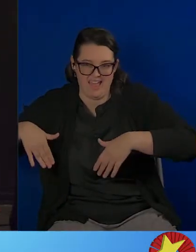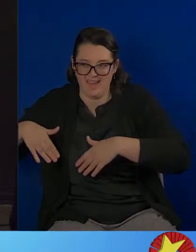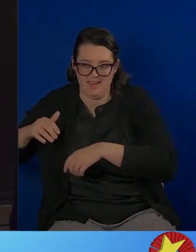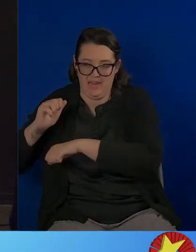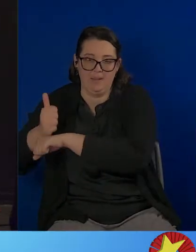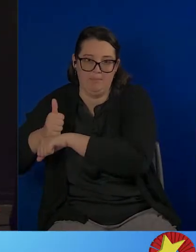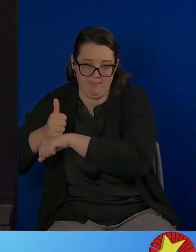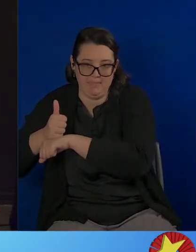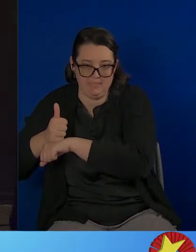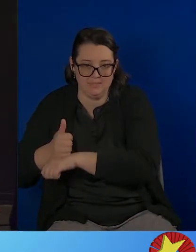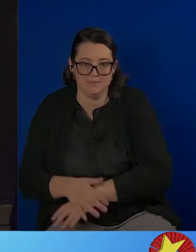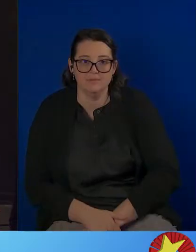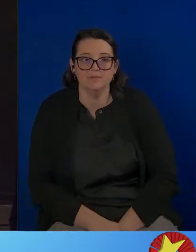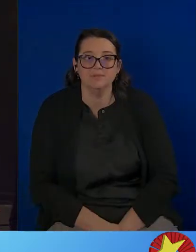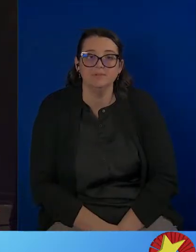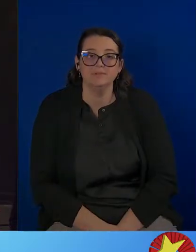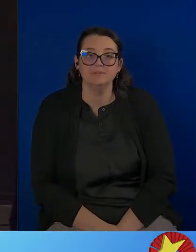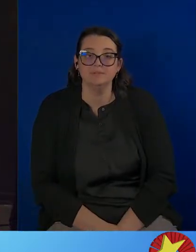implementation.